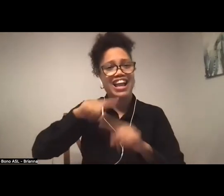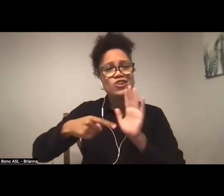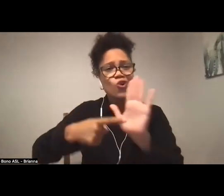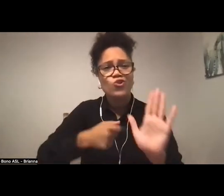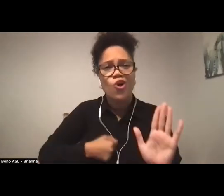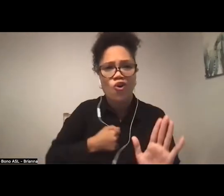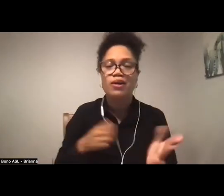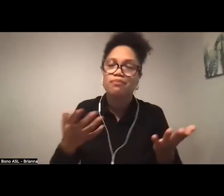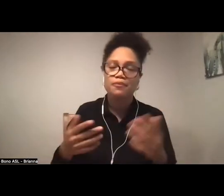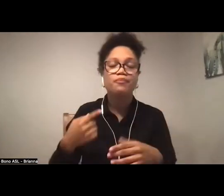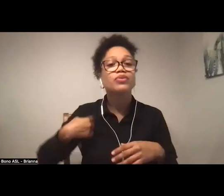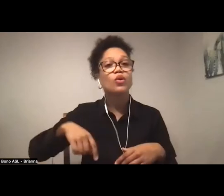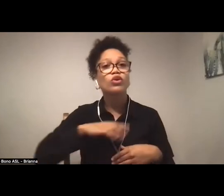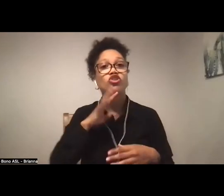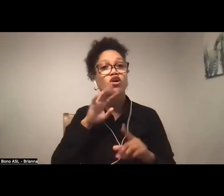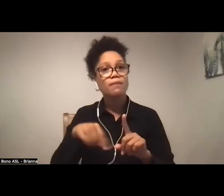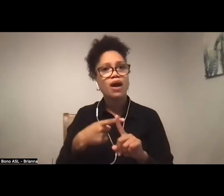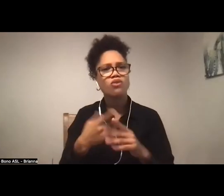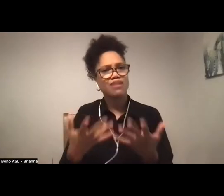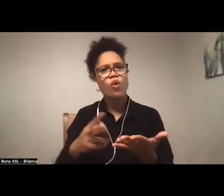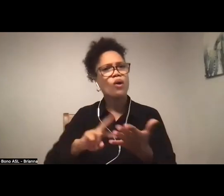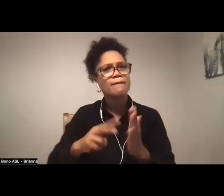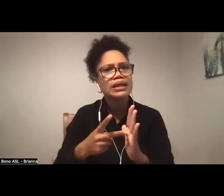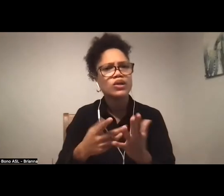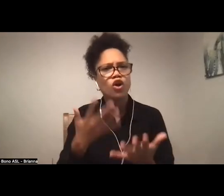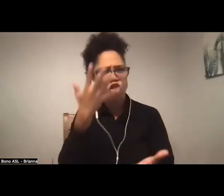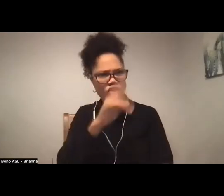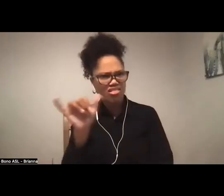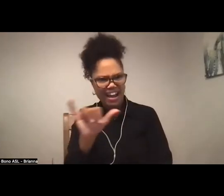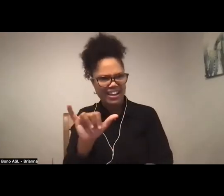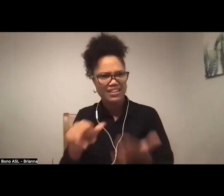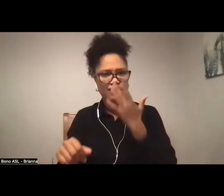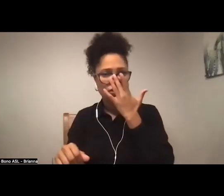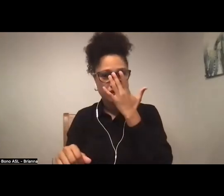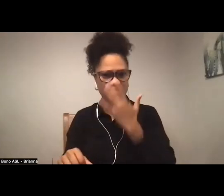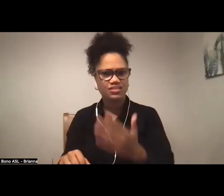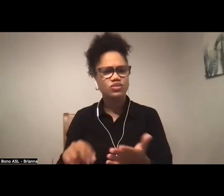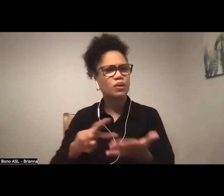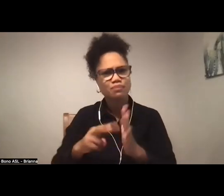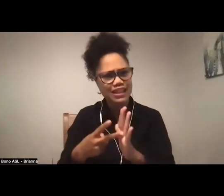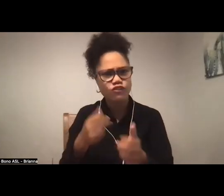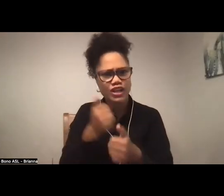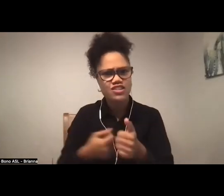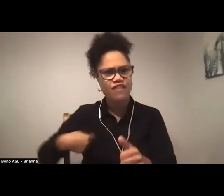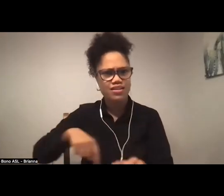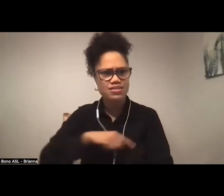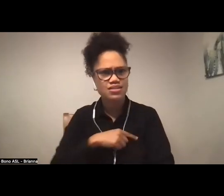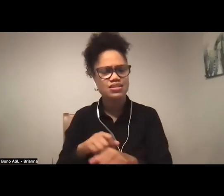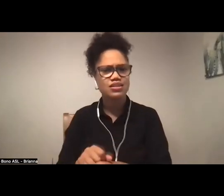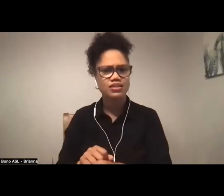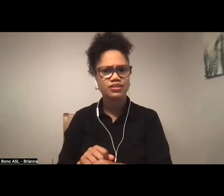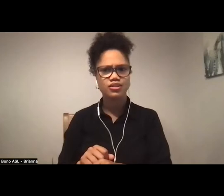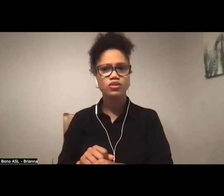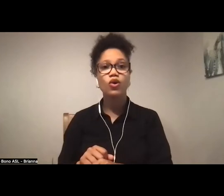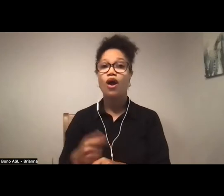about what that looks like. What does that mean for each of us? What does that mean for each of us, right? So you were